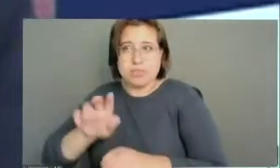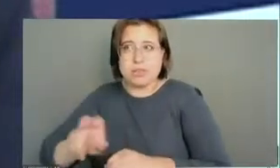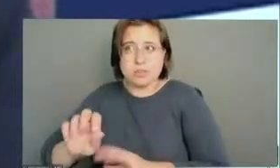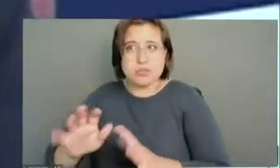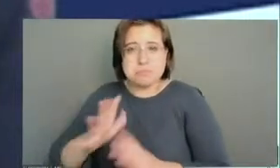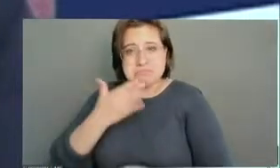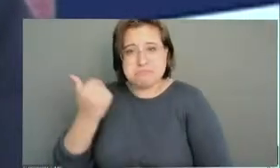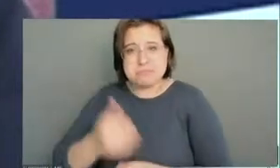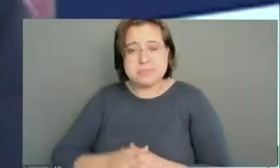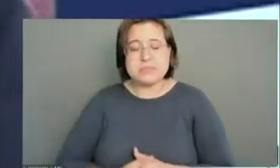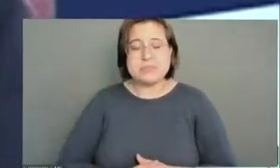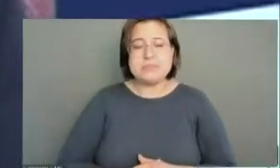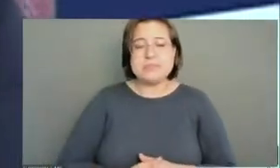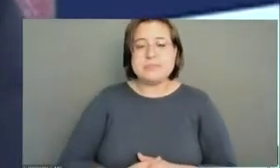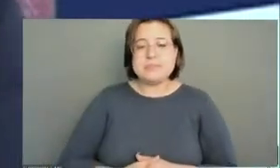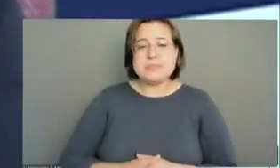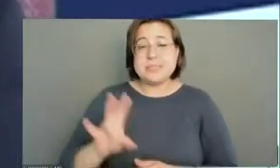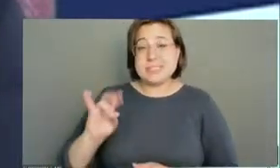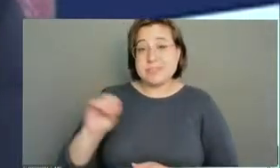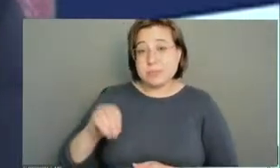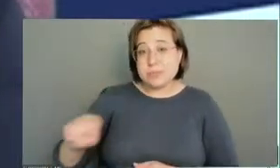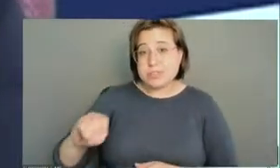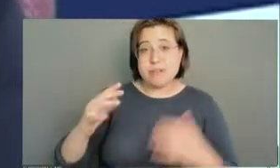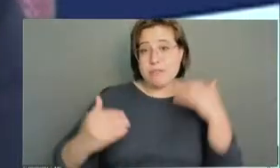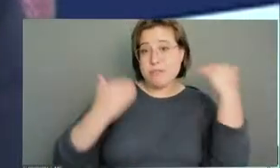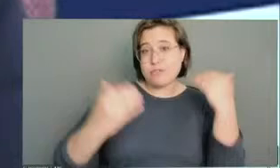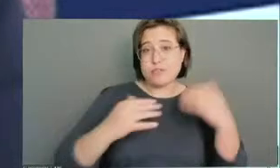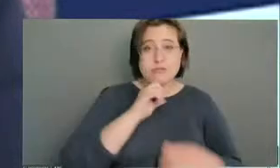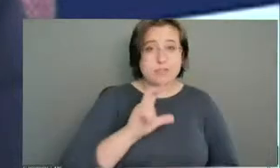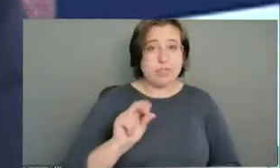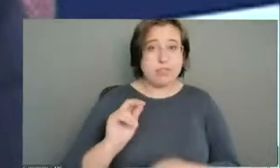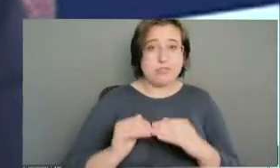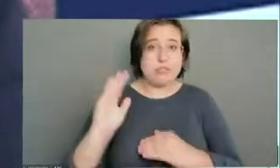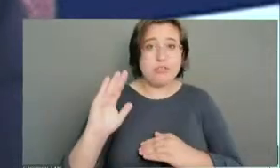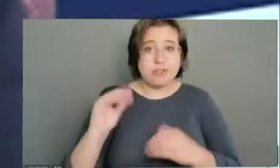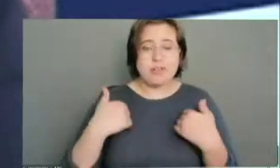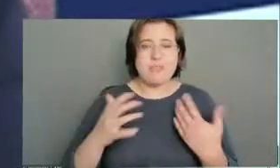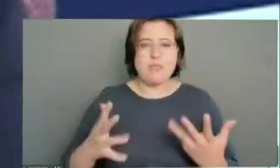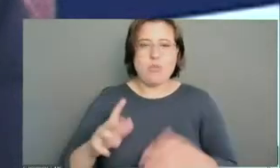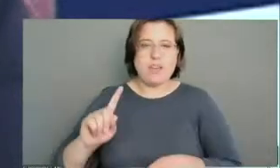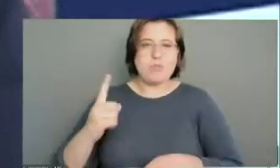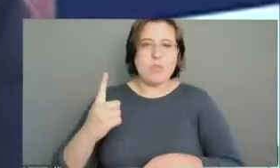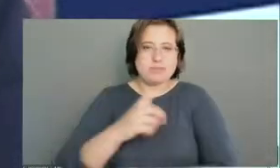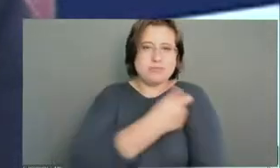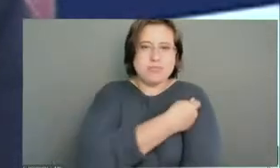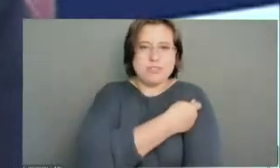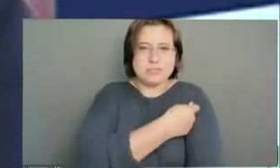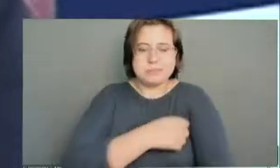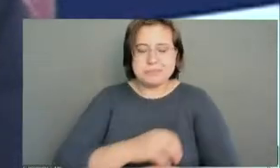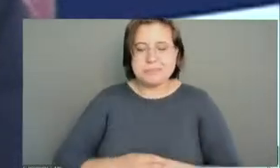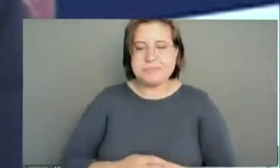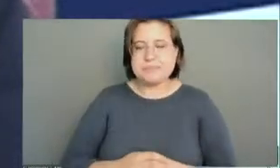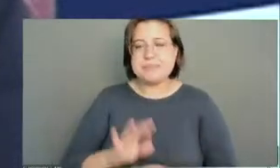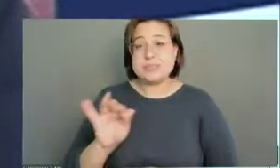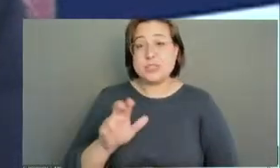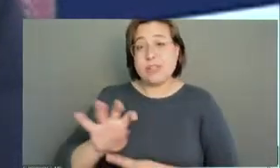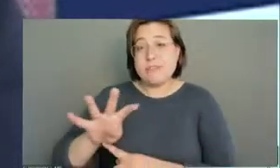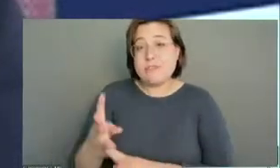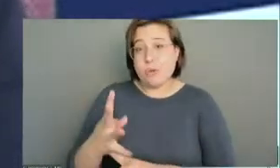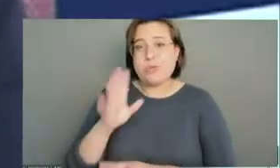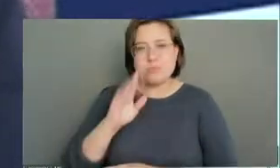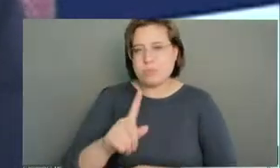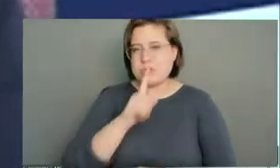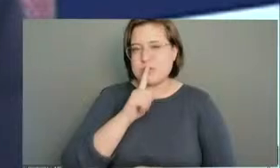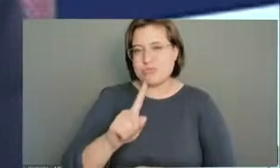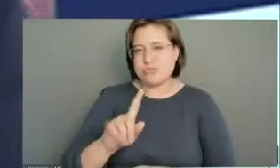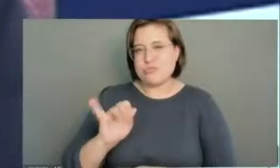70% of adults over 30 have already received at least one shot. By the 4th of July, this will also be true for those over 27